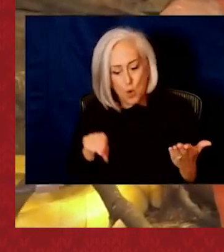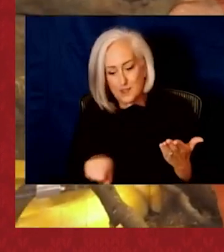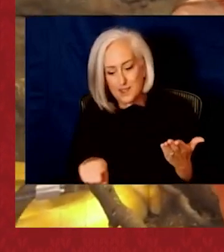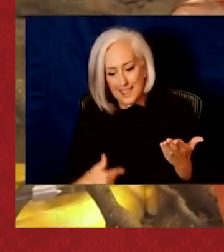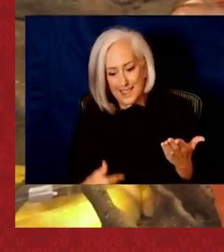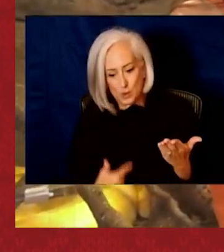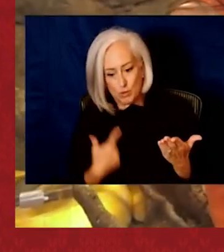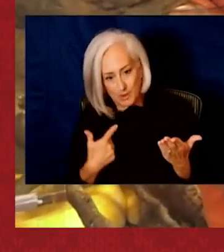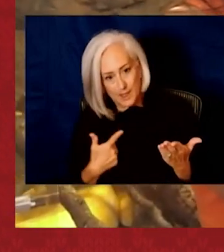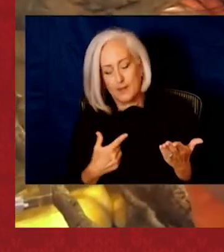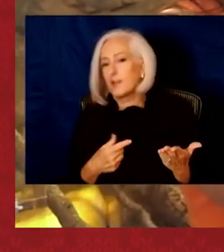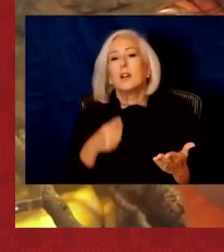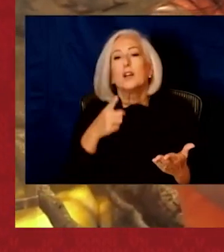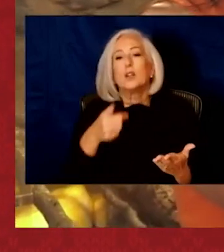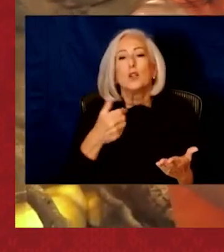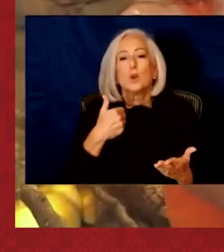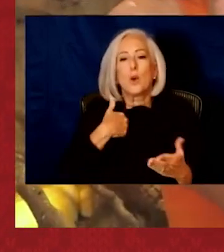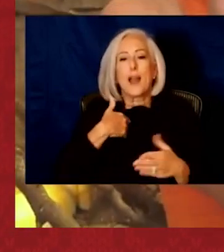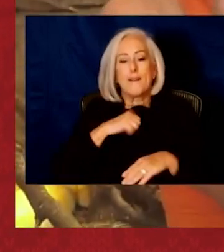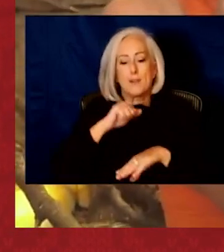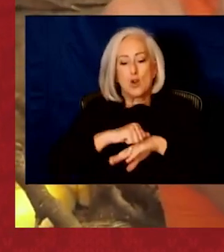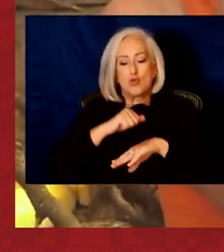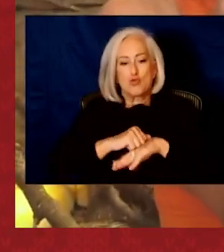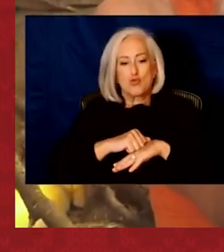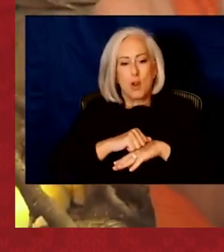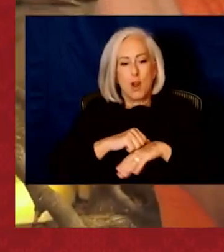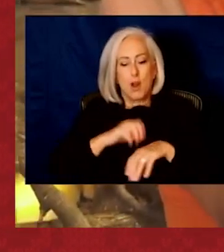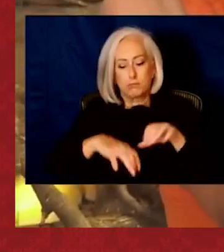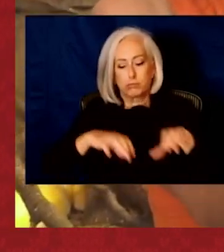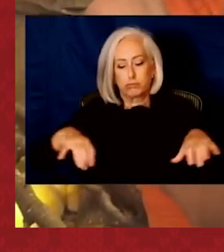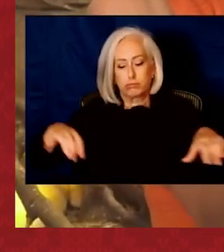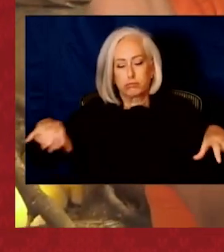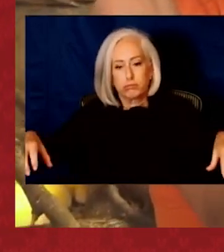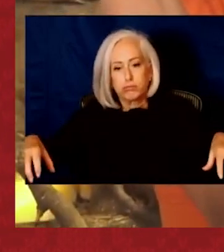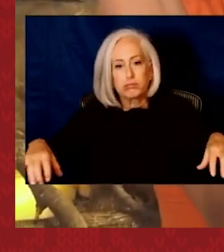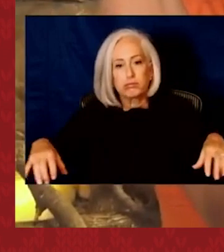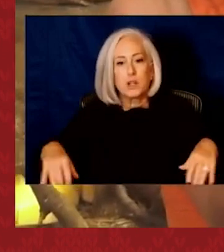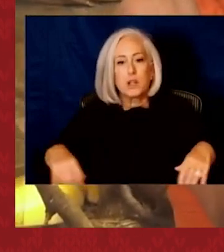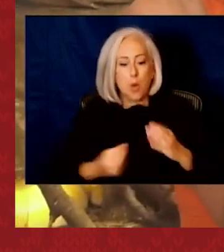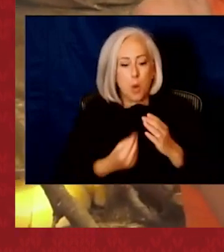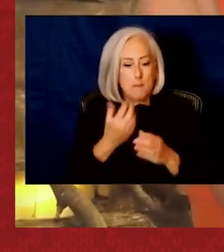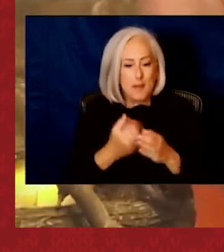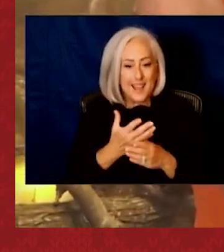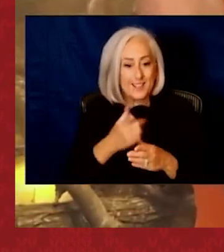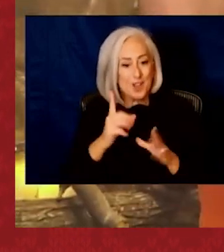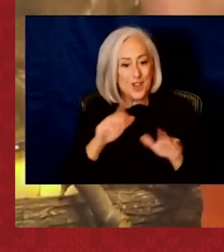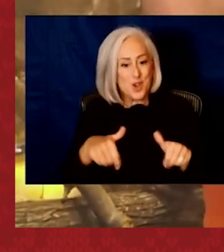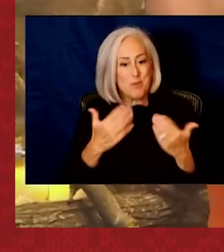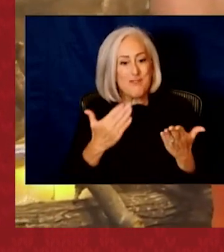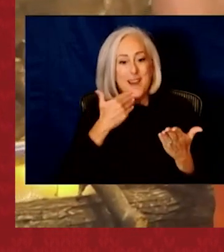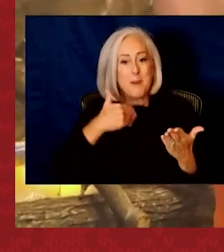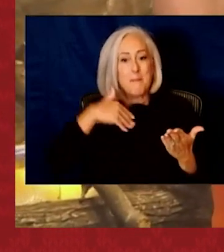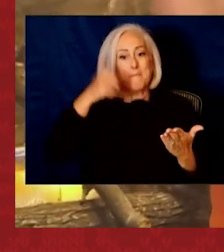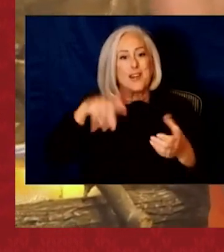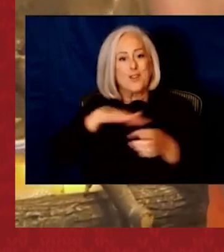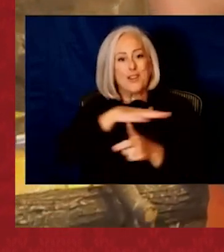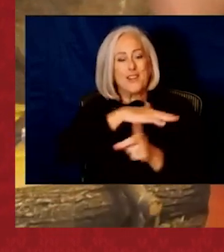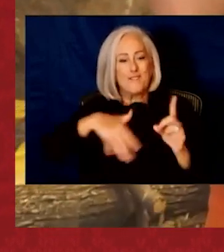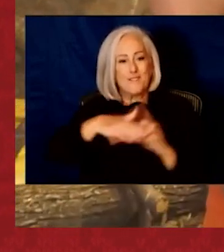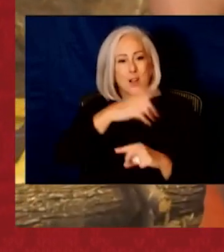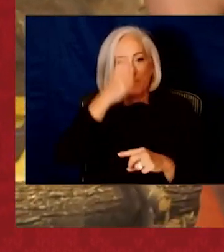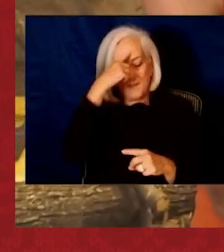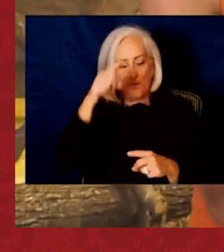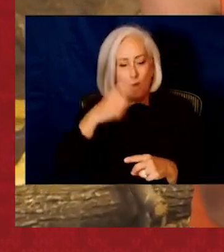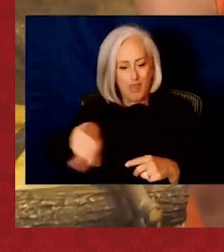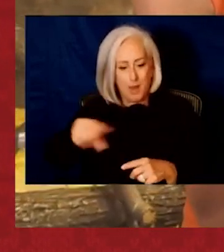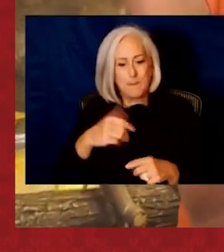for snakes to hide in and crawl around, you're really providing a better environment for them to hang out. Do you ever have